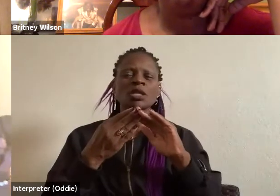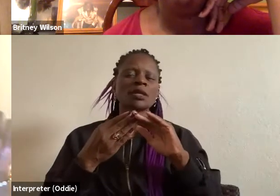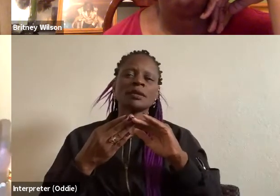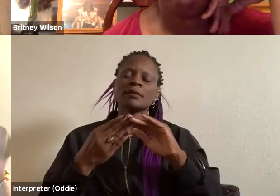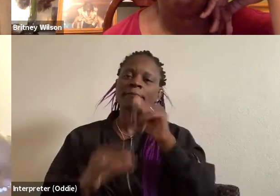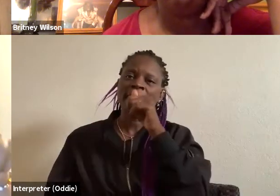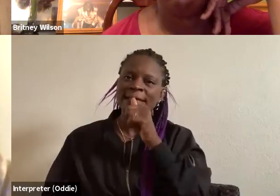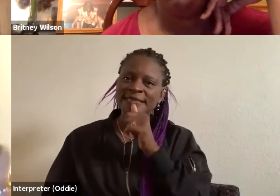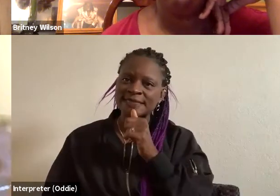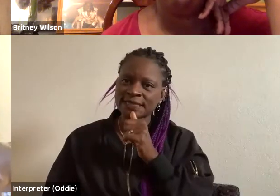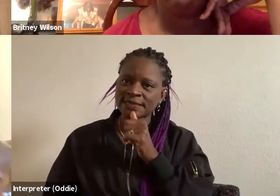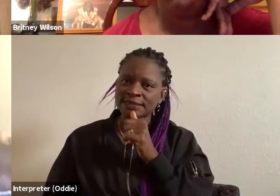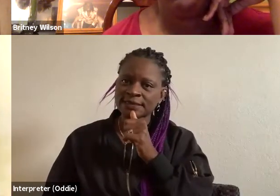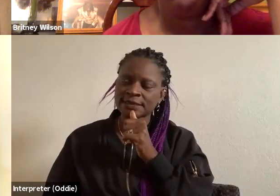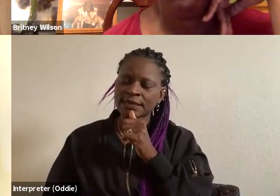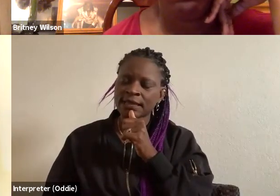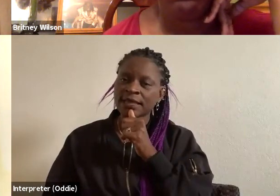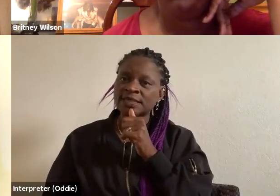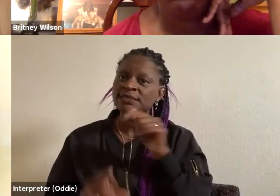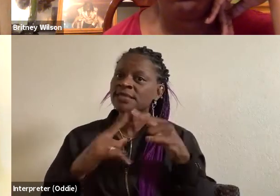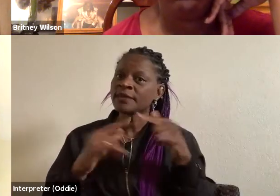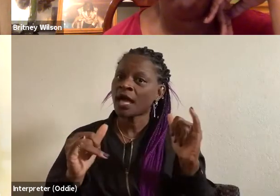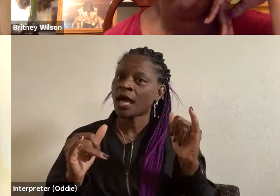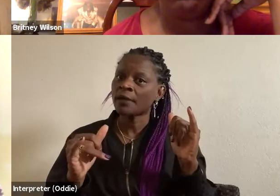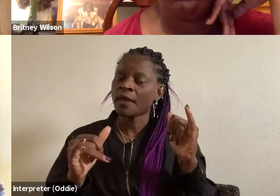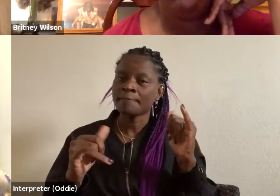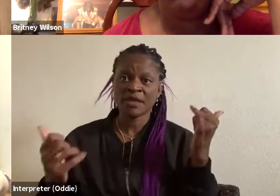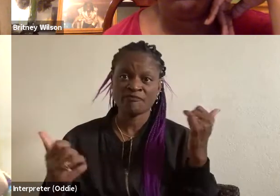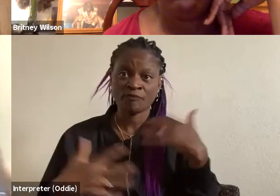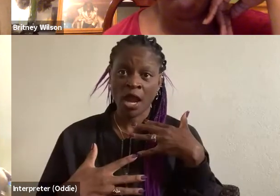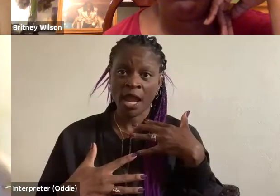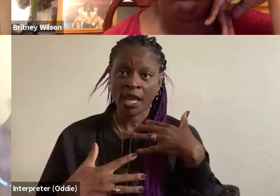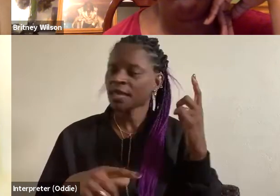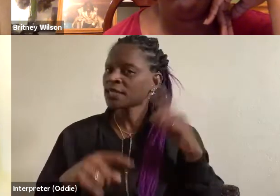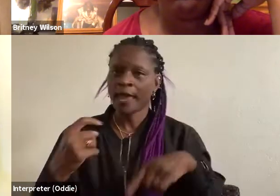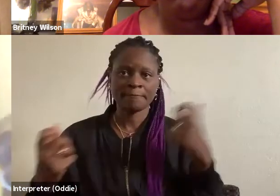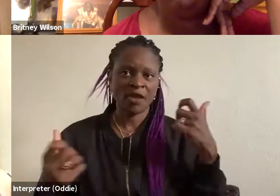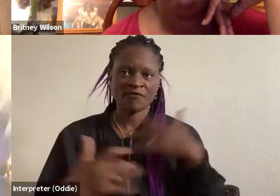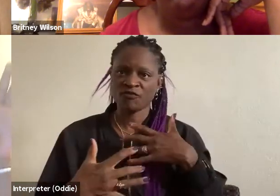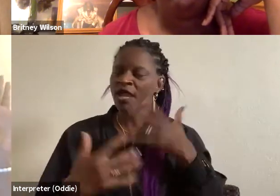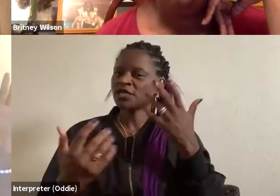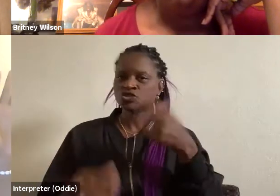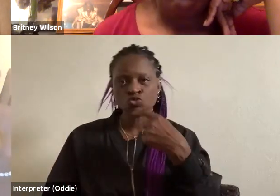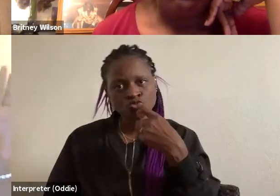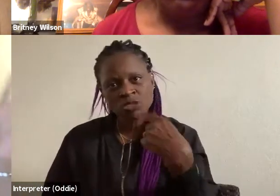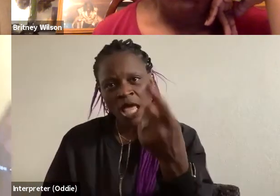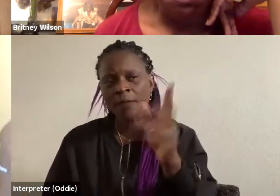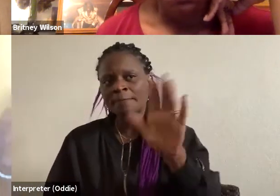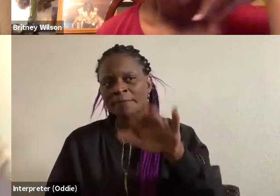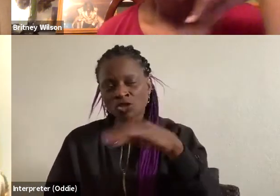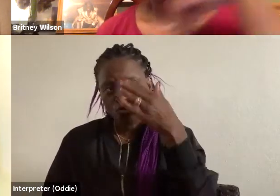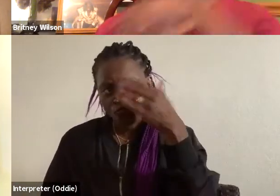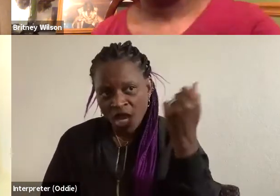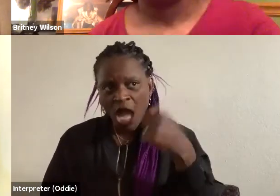also not be afraid to say, hey, you're not centering people that should be centered, or hey, it's us that